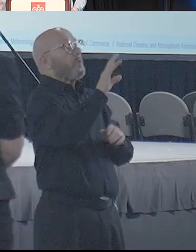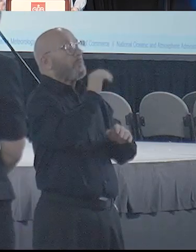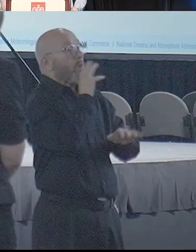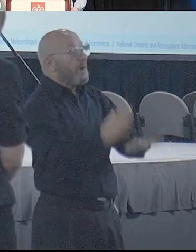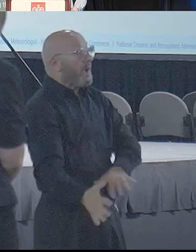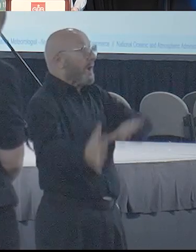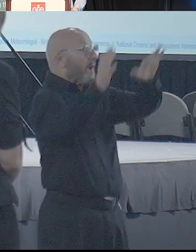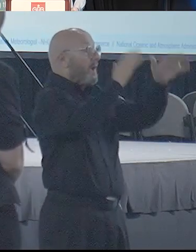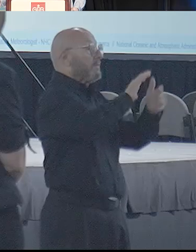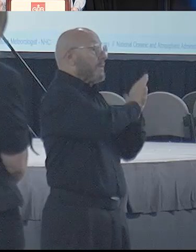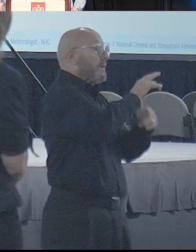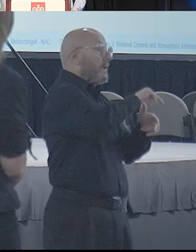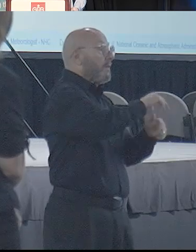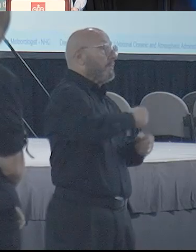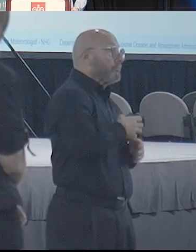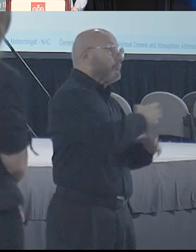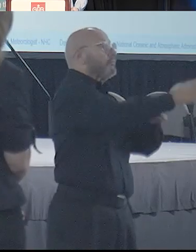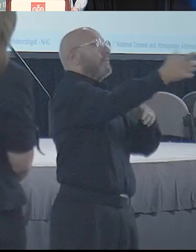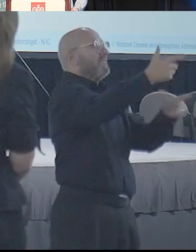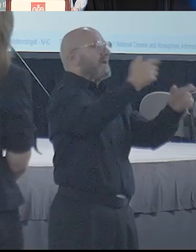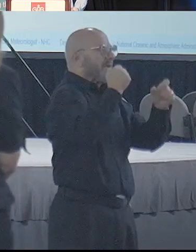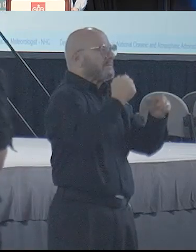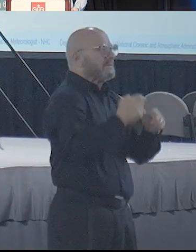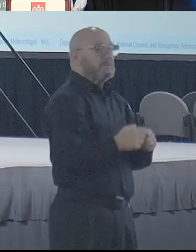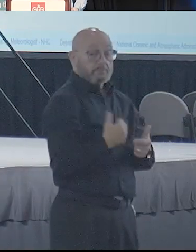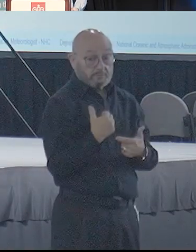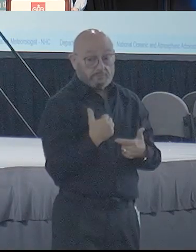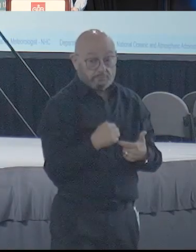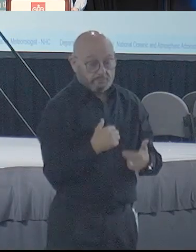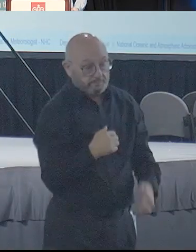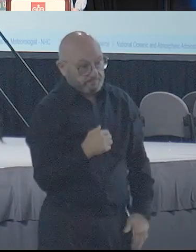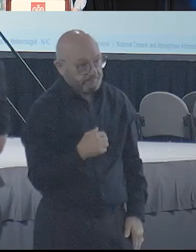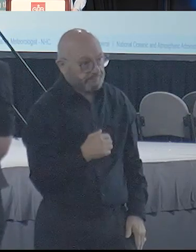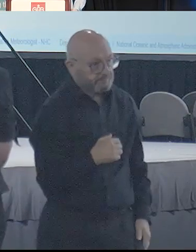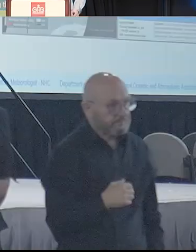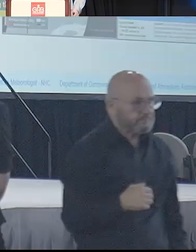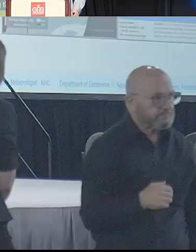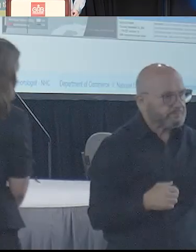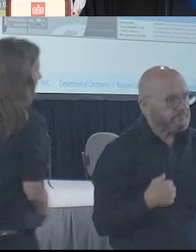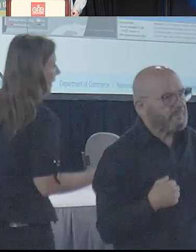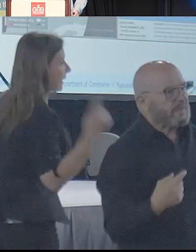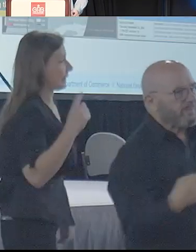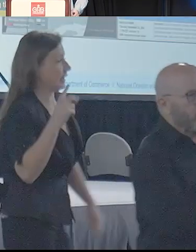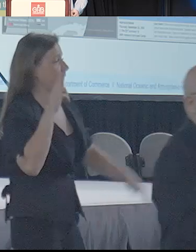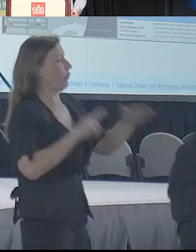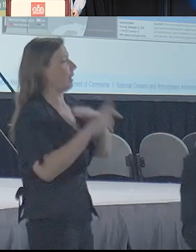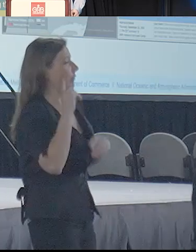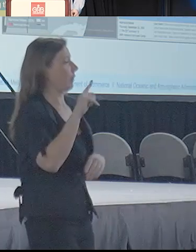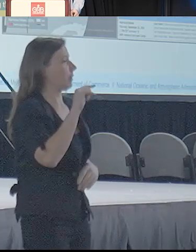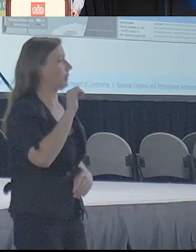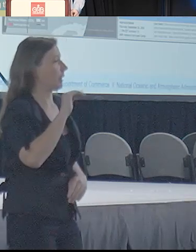from a major hurricane that was moving fairly quickly. I wanted to point you out, though, on this storm surge forecast down the coast there in the Tampa Bay